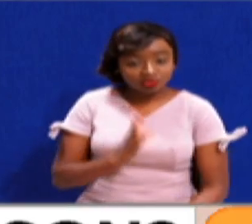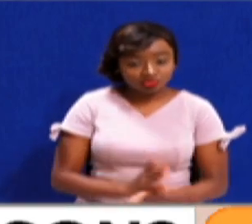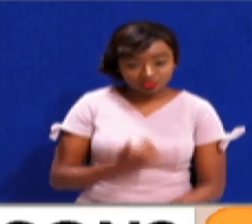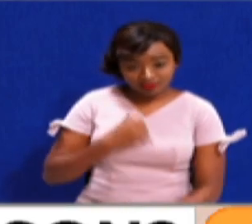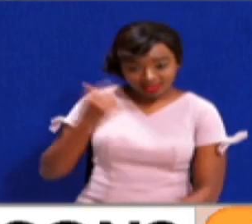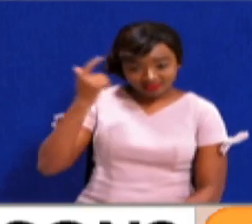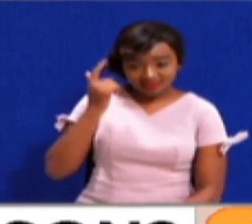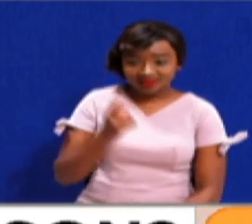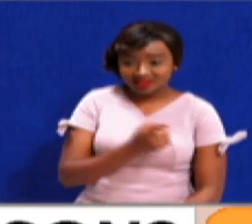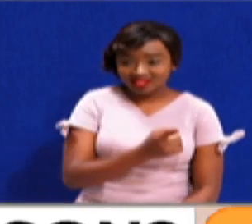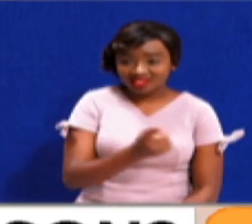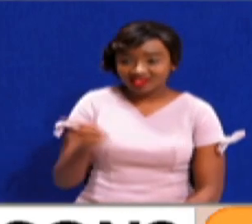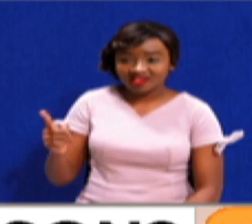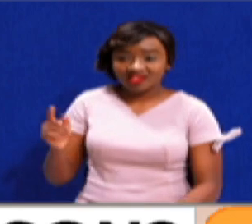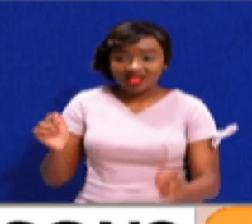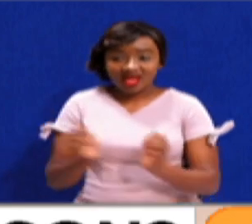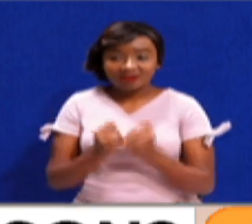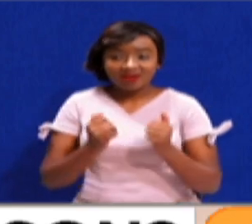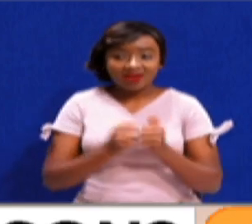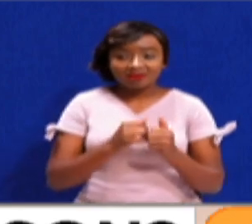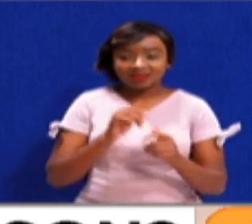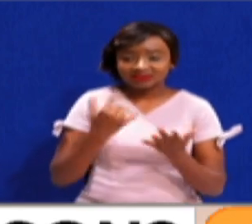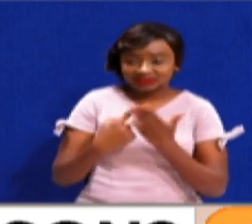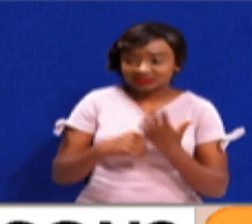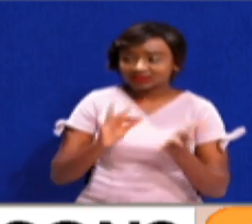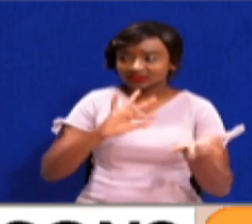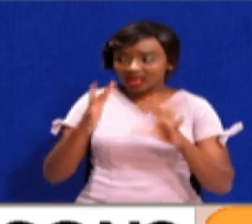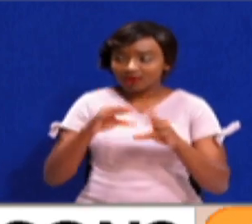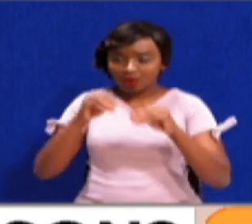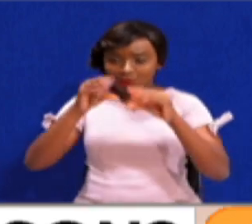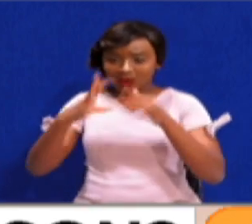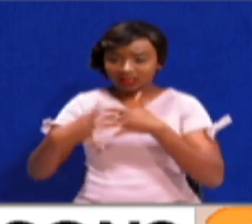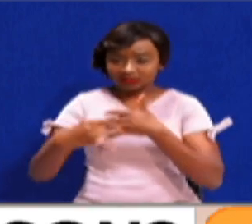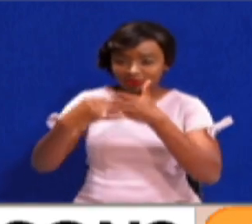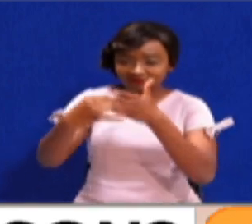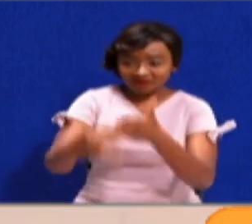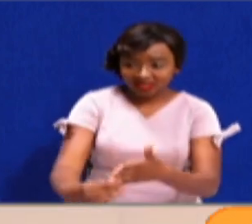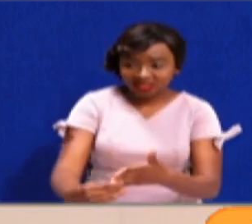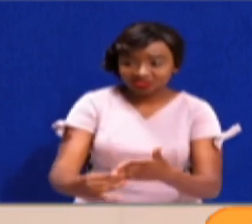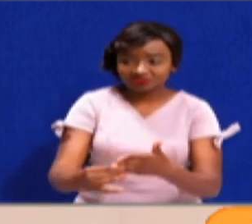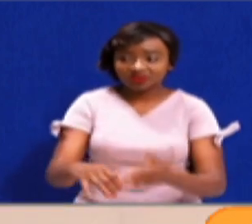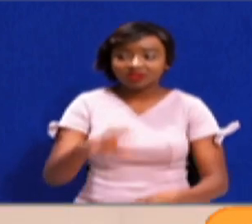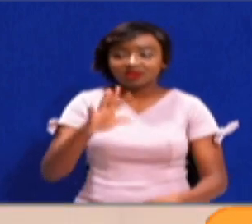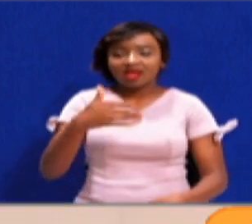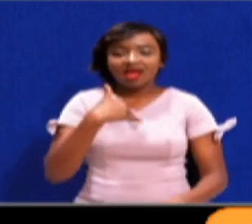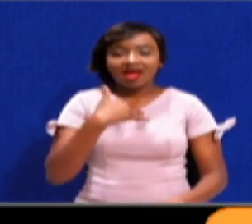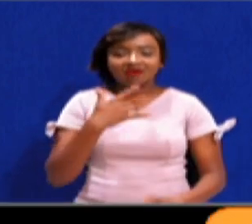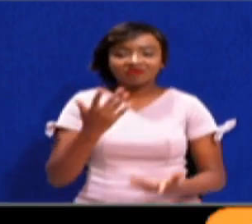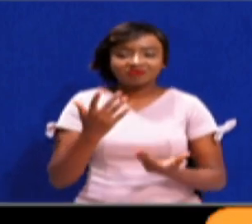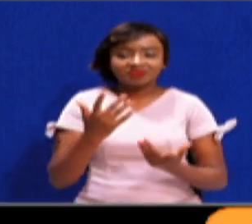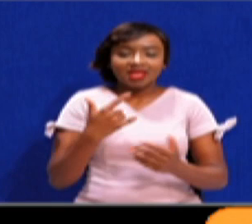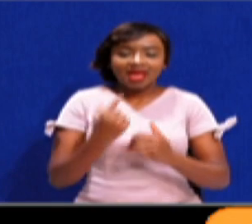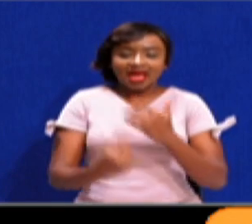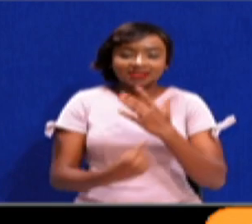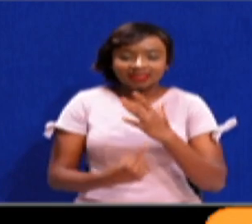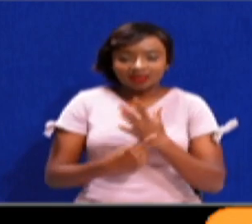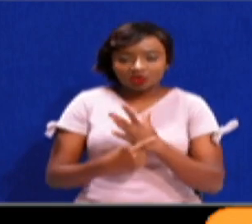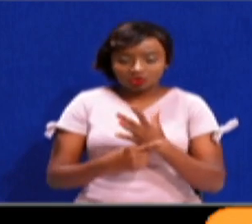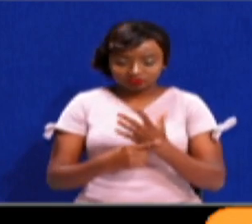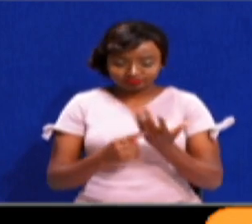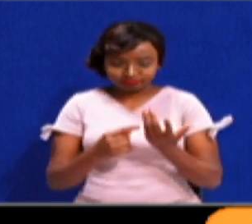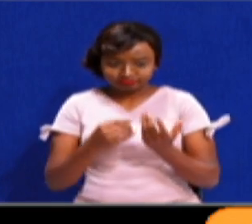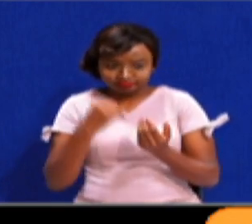thing of the quality of leadership, because I mean, there is a technical aspect of this, how much